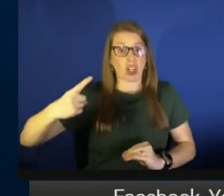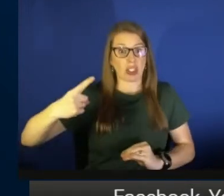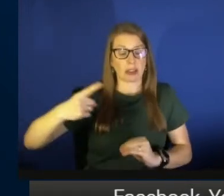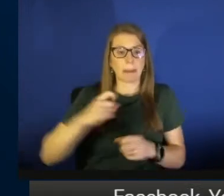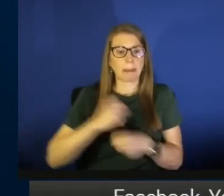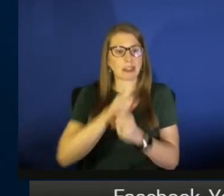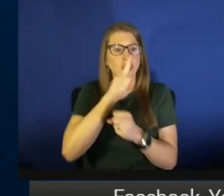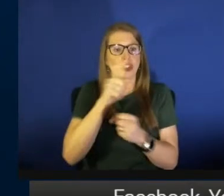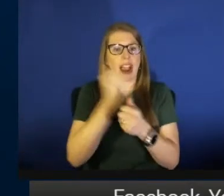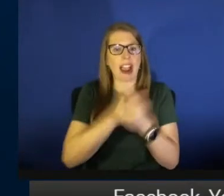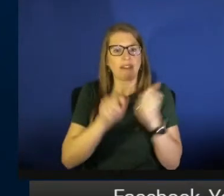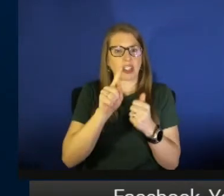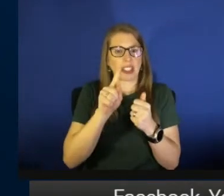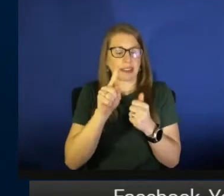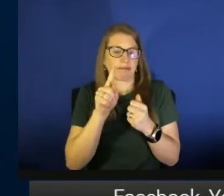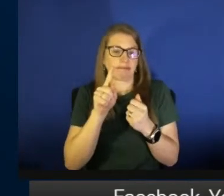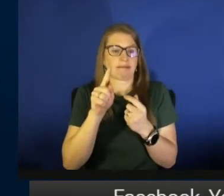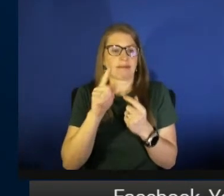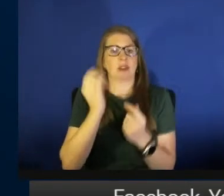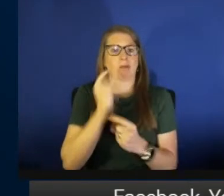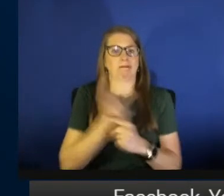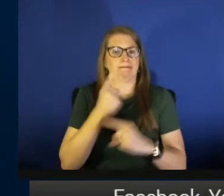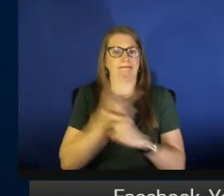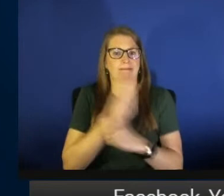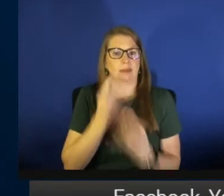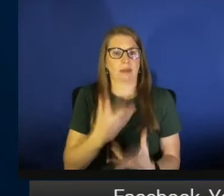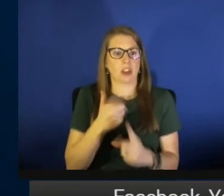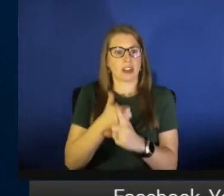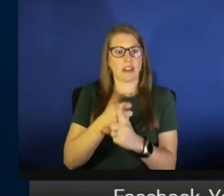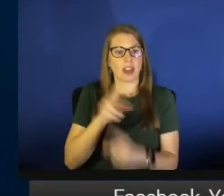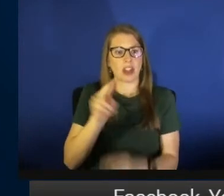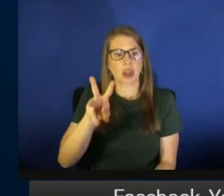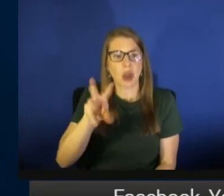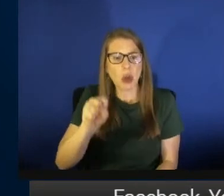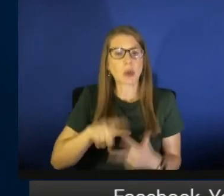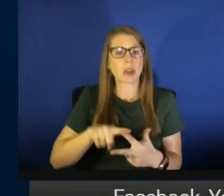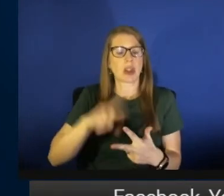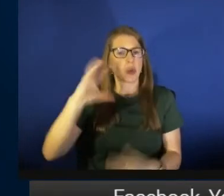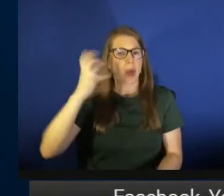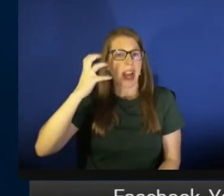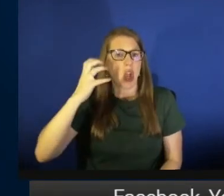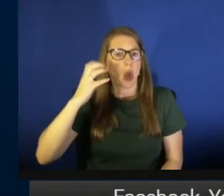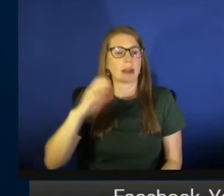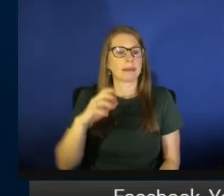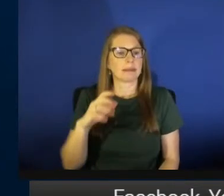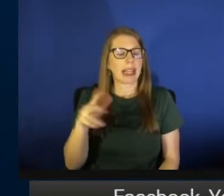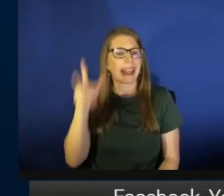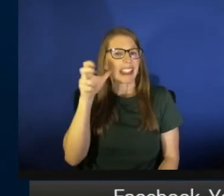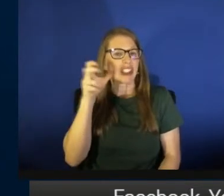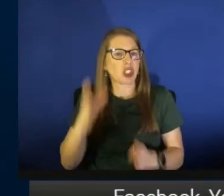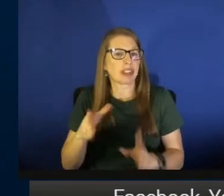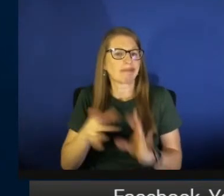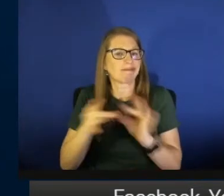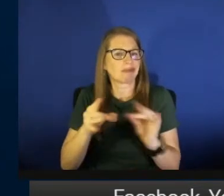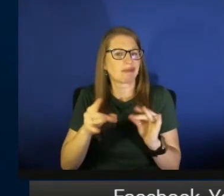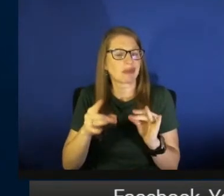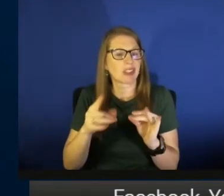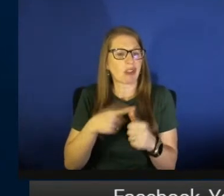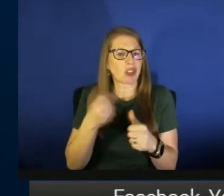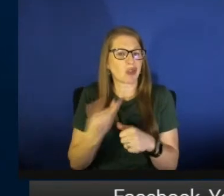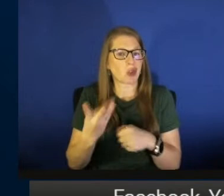Sure. Talk us through, you've been in the news business, you're in radio. I want to know, what were your listeners saying in those first days? What kind of questions did they